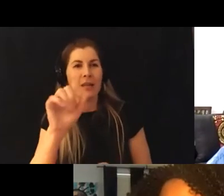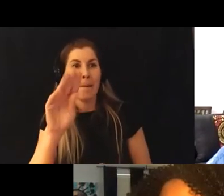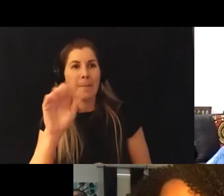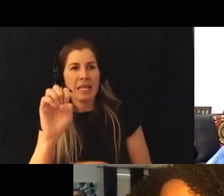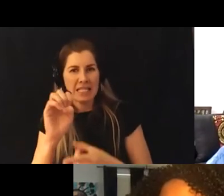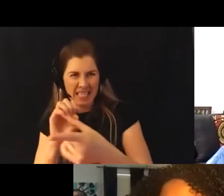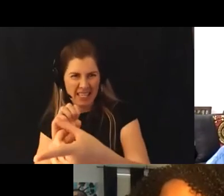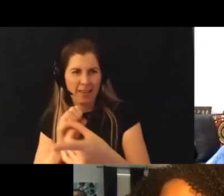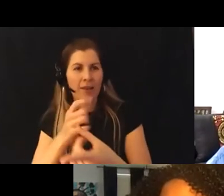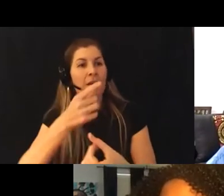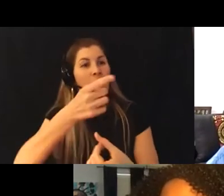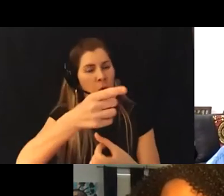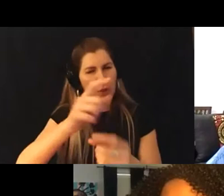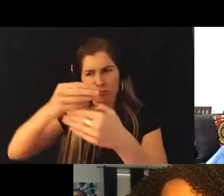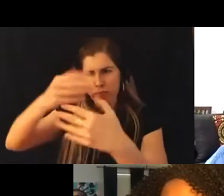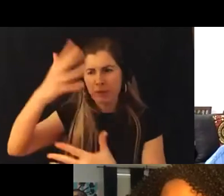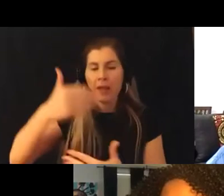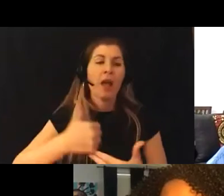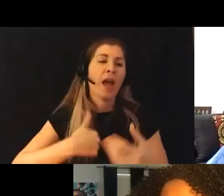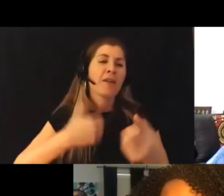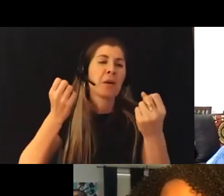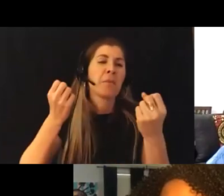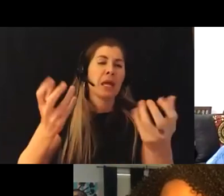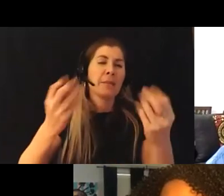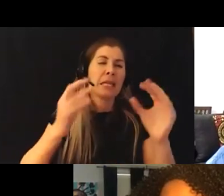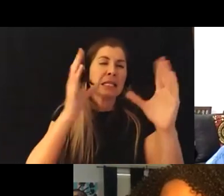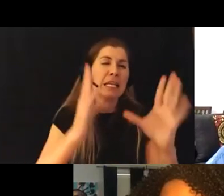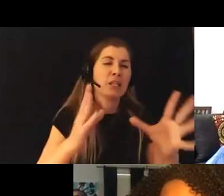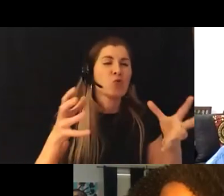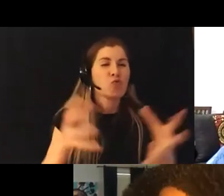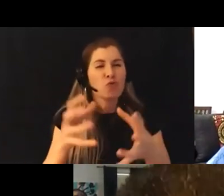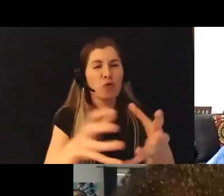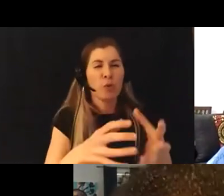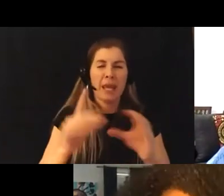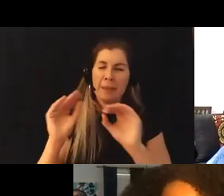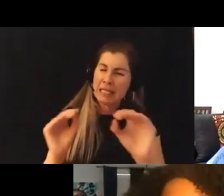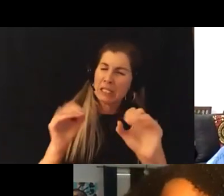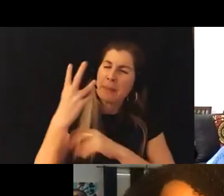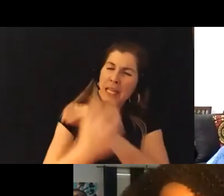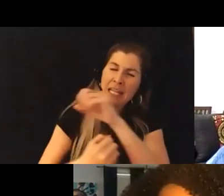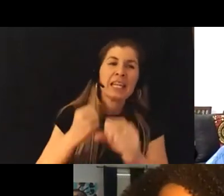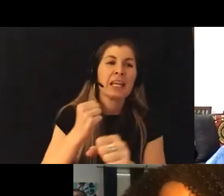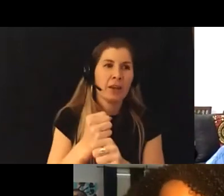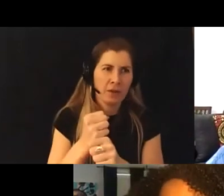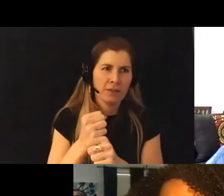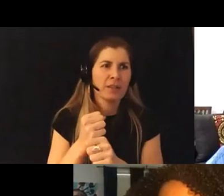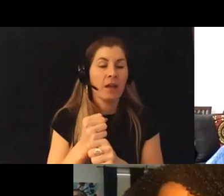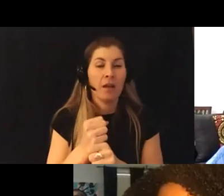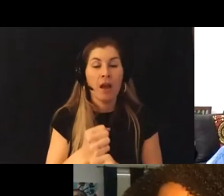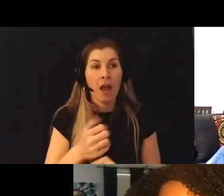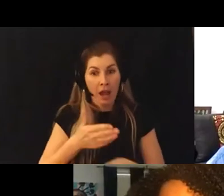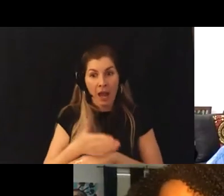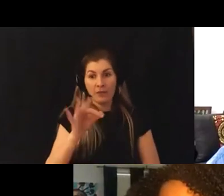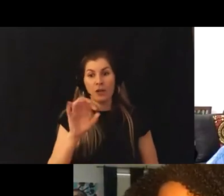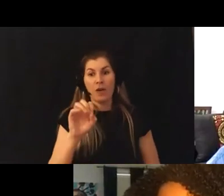you could go through. There have been cohorts of teaching artists that have done this for many years. After Ferguson, a whole group of us got together and